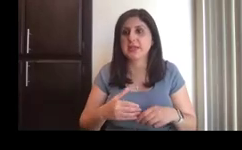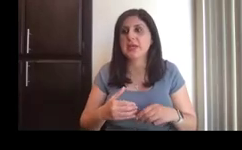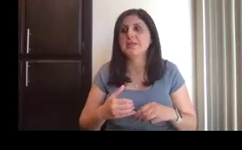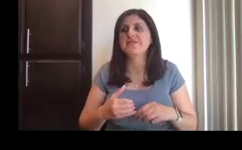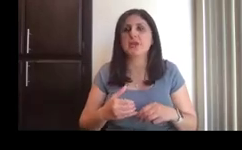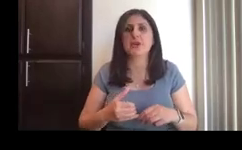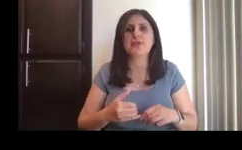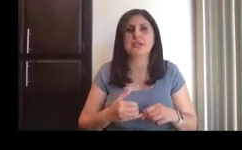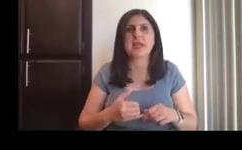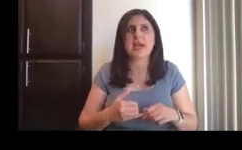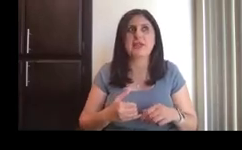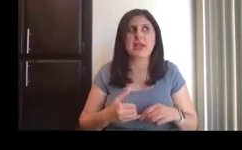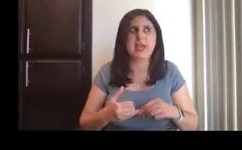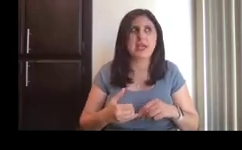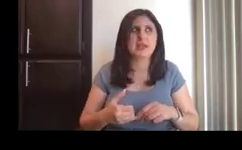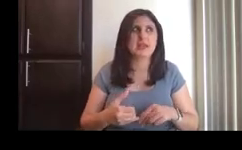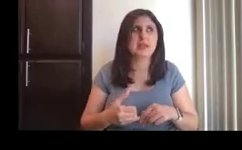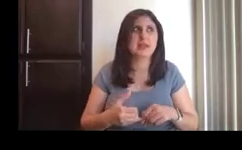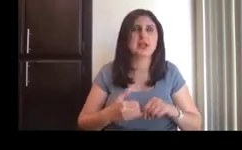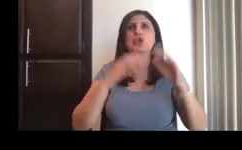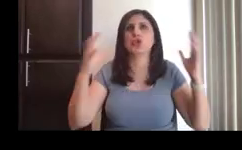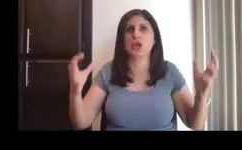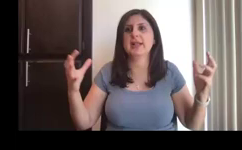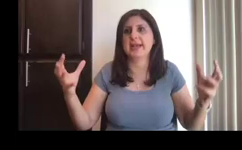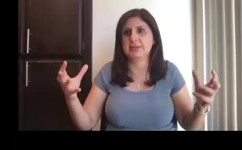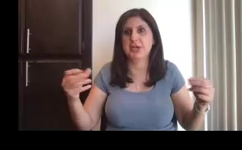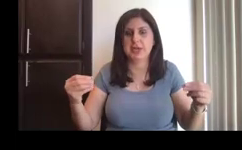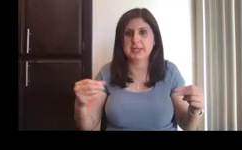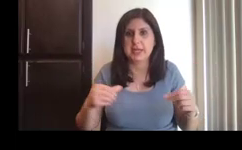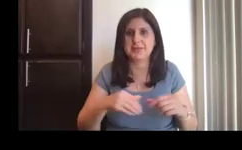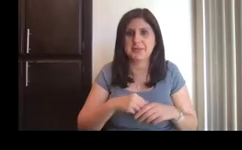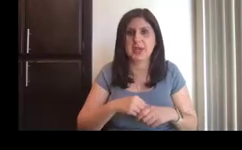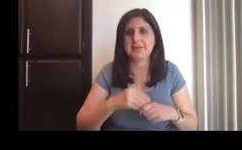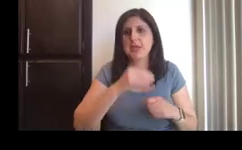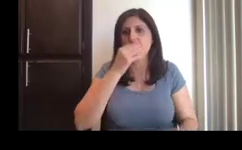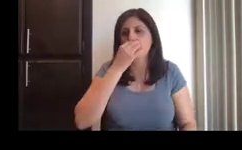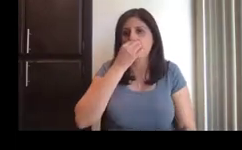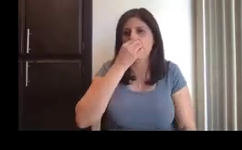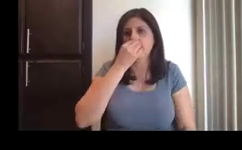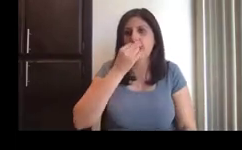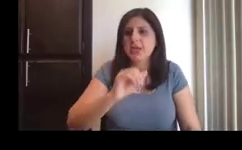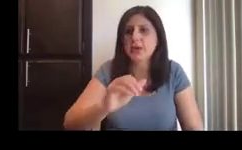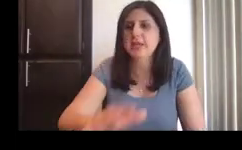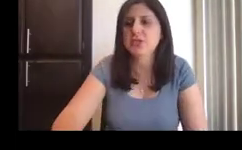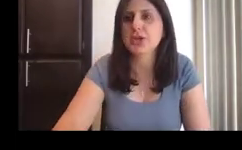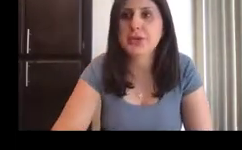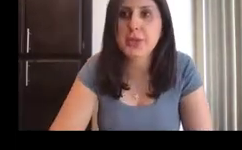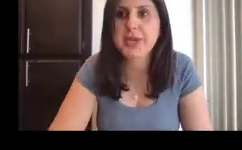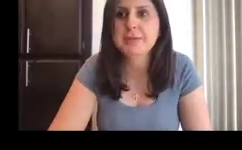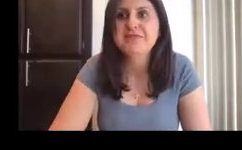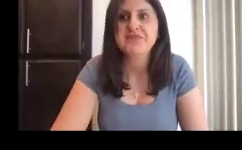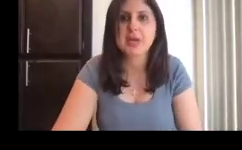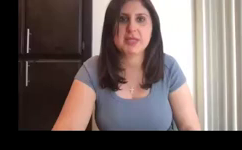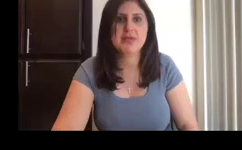the signs in order for us to have a good class period next time. Okay, so I'm going to go ahead and start